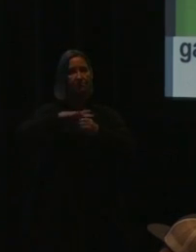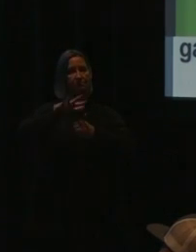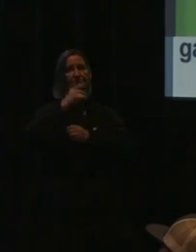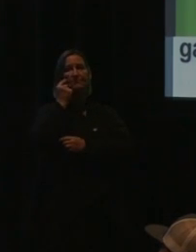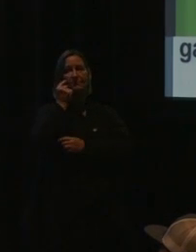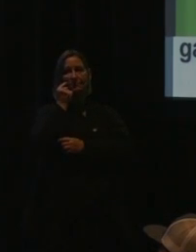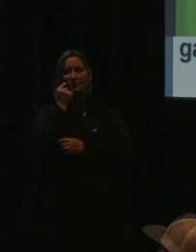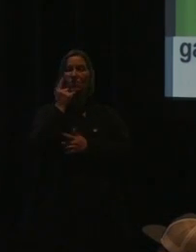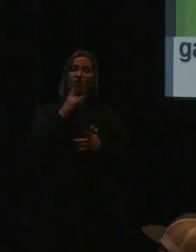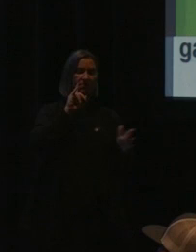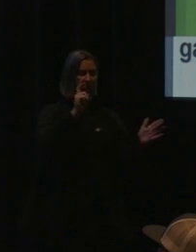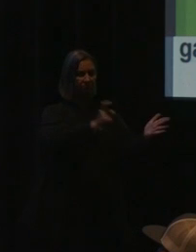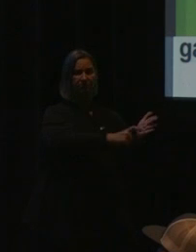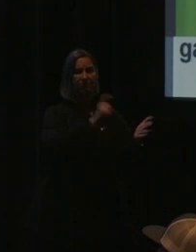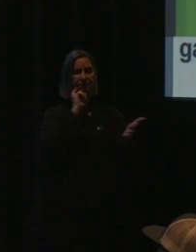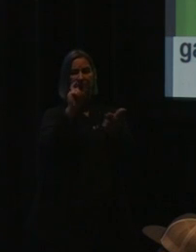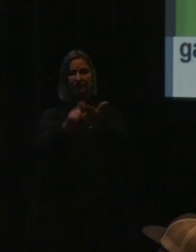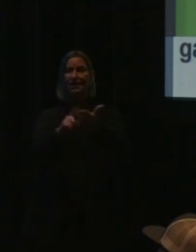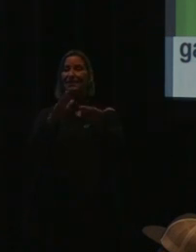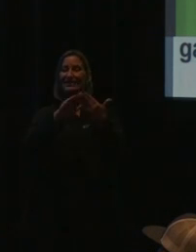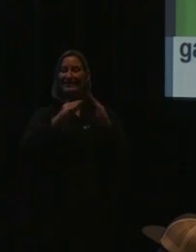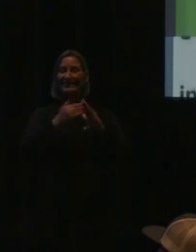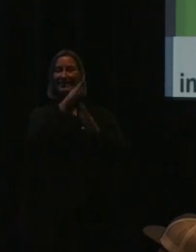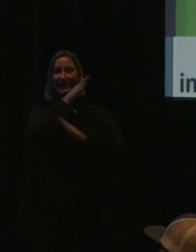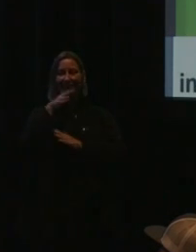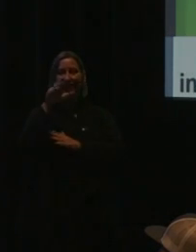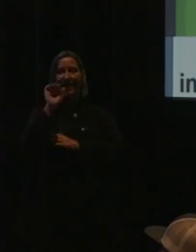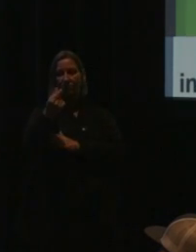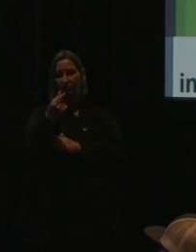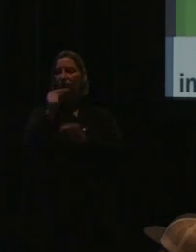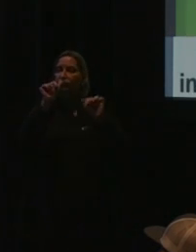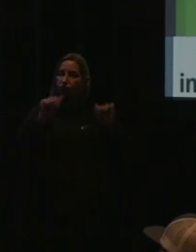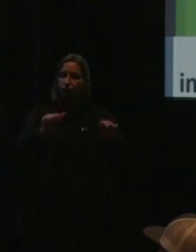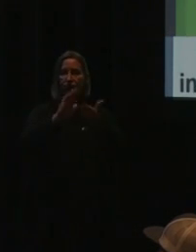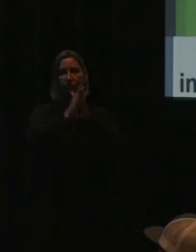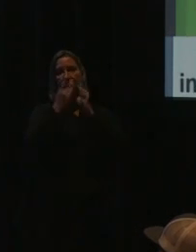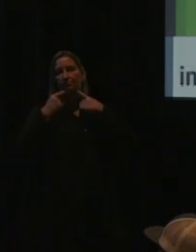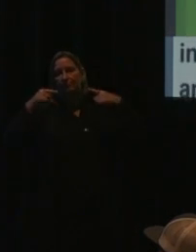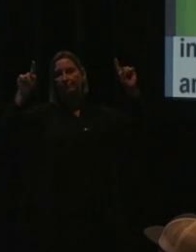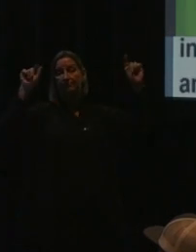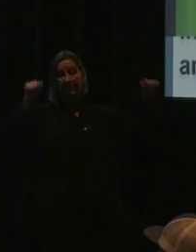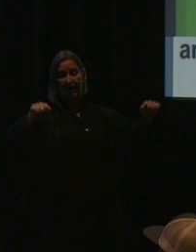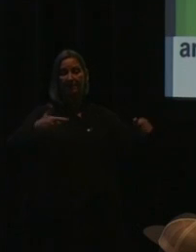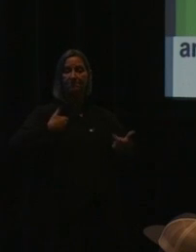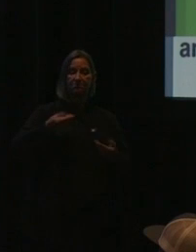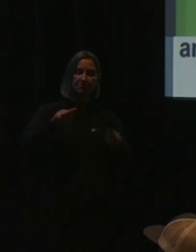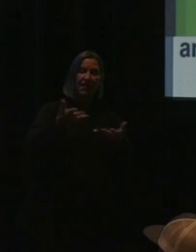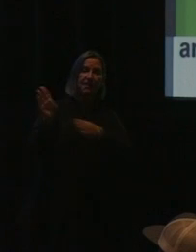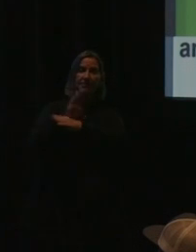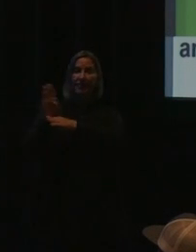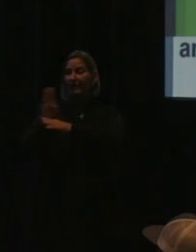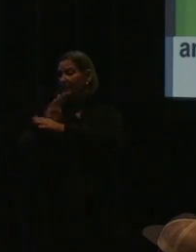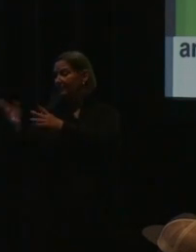and in some ways they're icons for what civic agriculture could be and is. They provide respite from